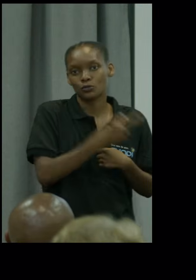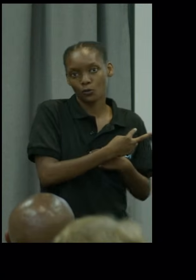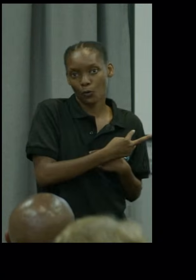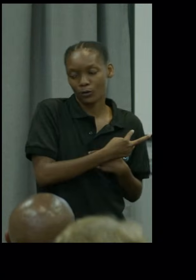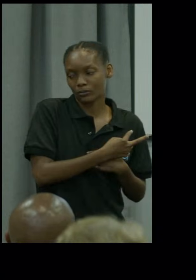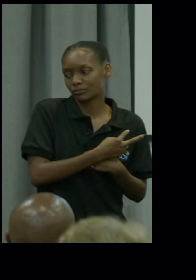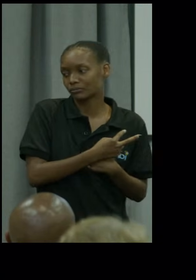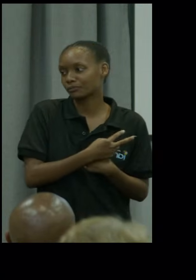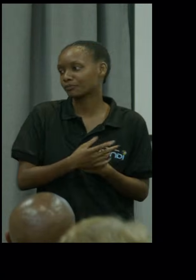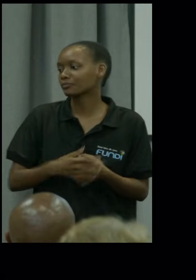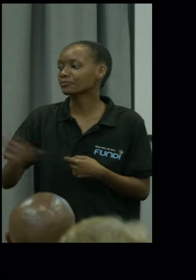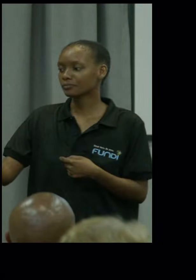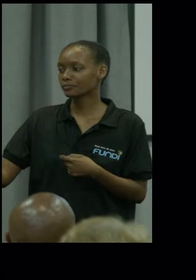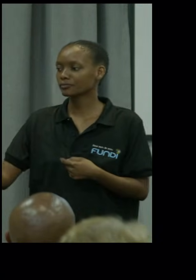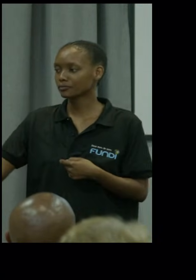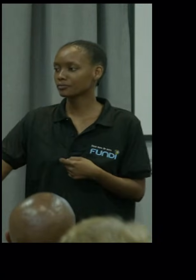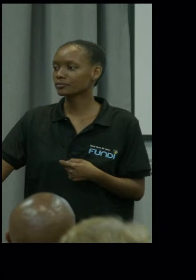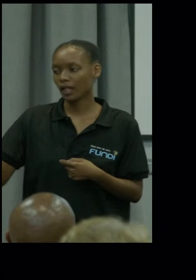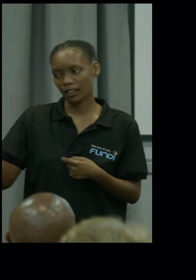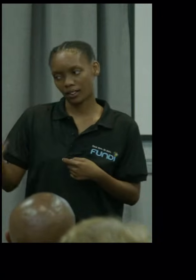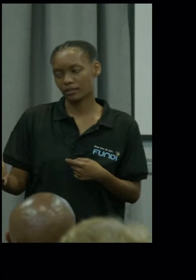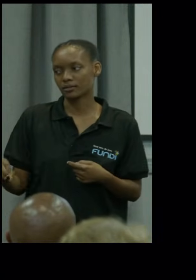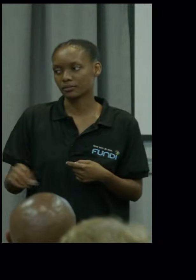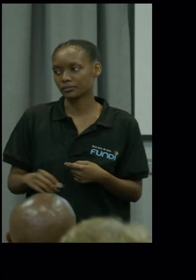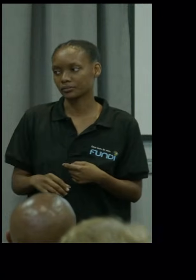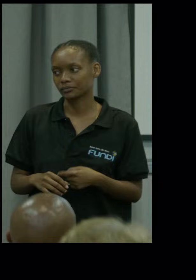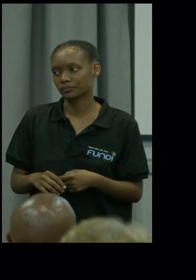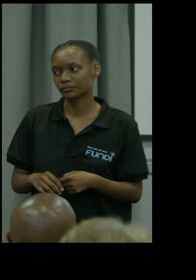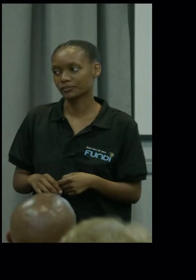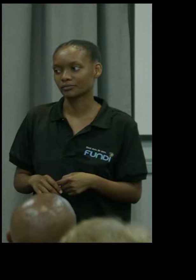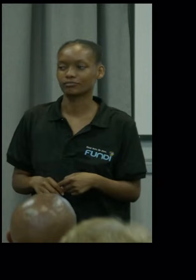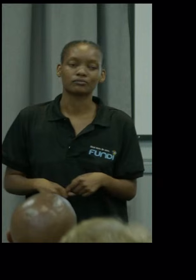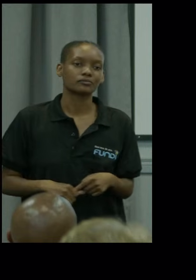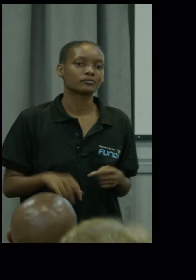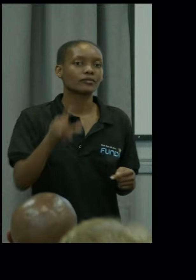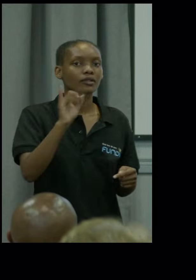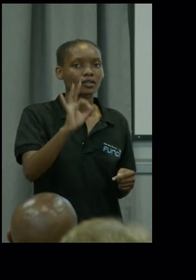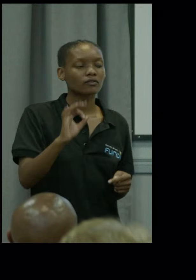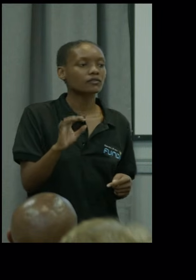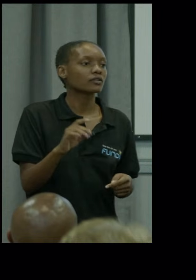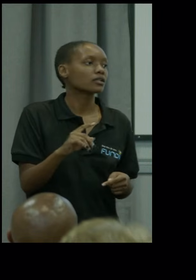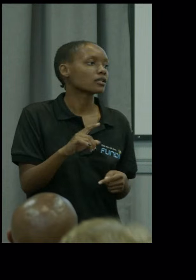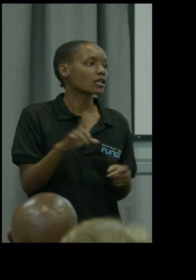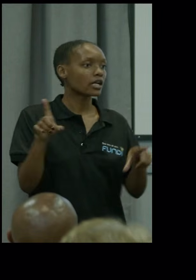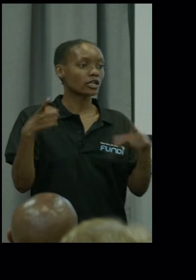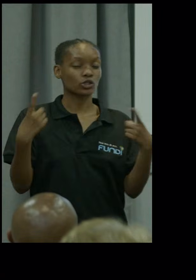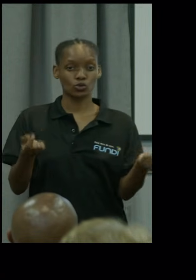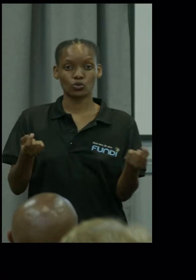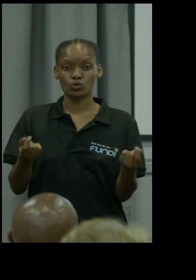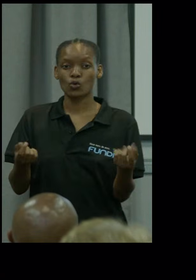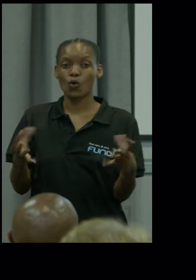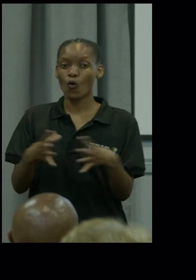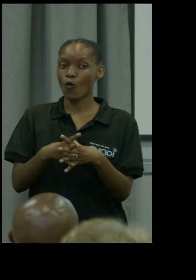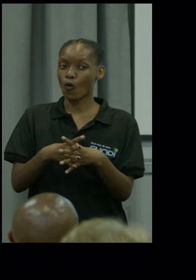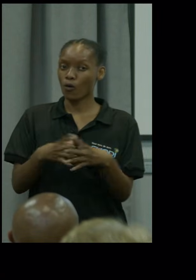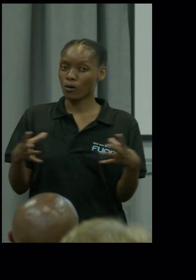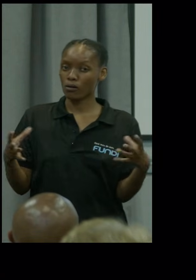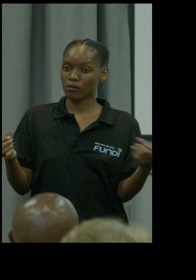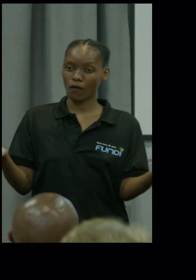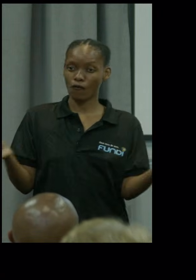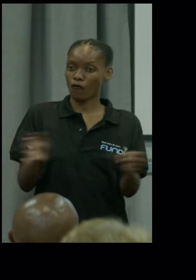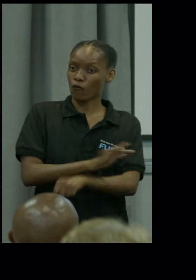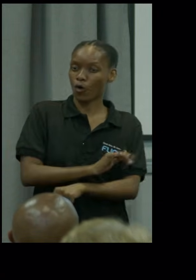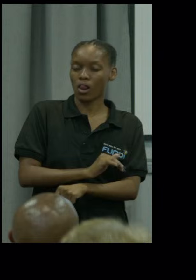was quite unequal. If they did a completely equality-oriented